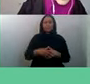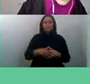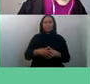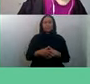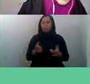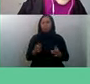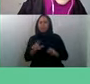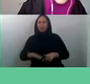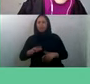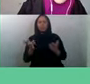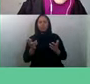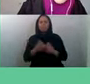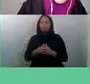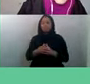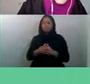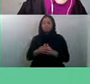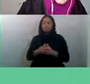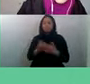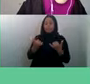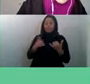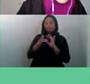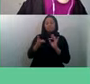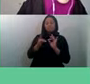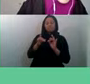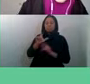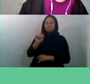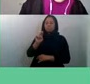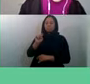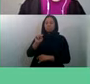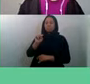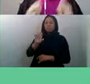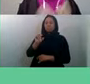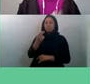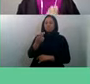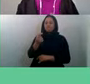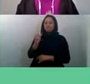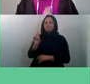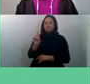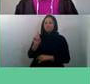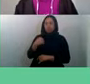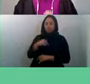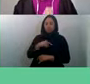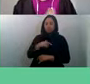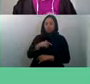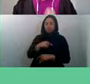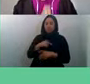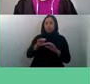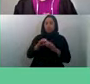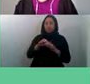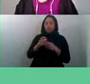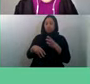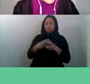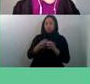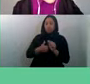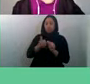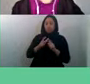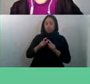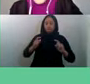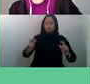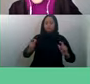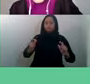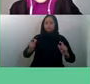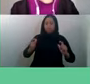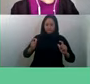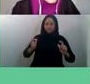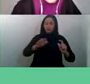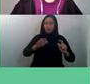about LaunchCut itself. Now, we are the world's largest crowdfunding platform built for Muslims. And the